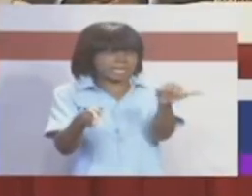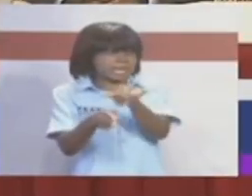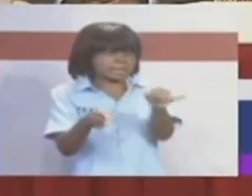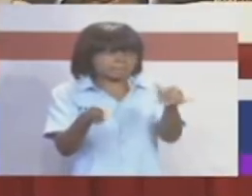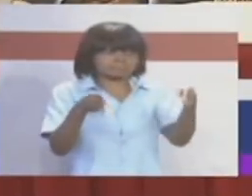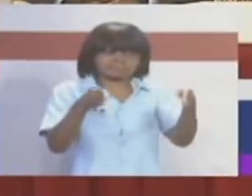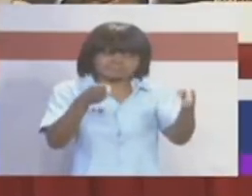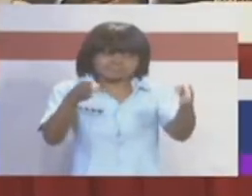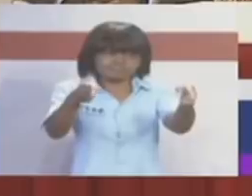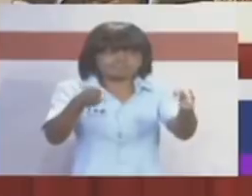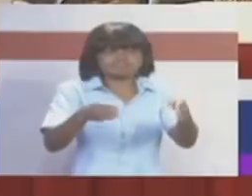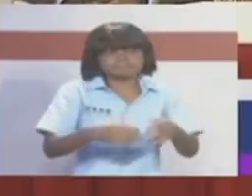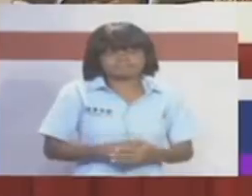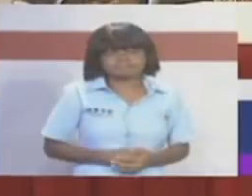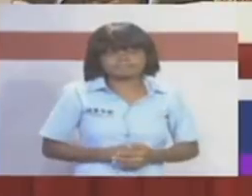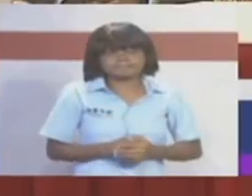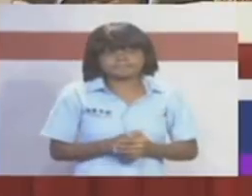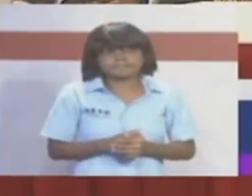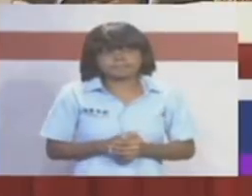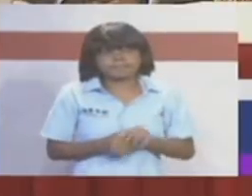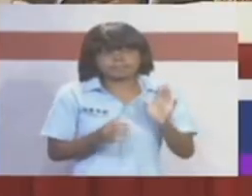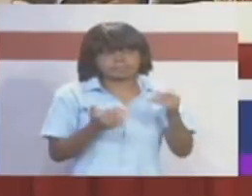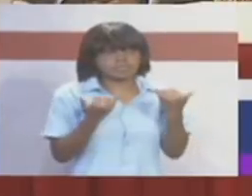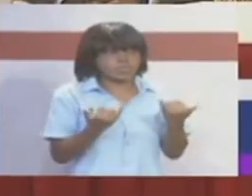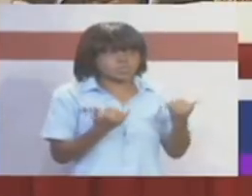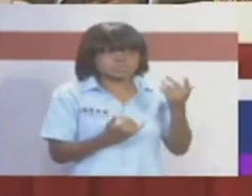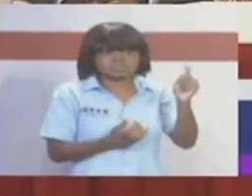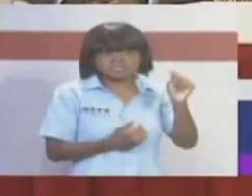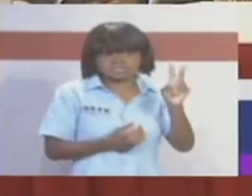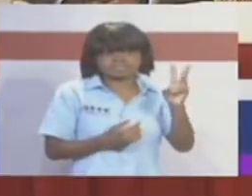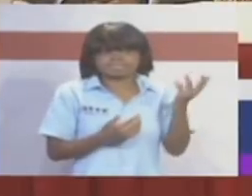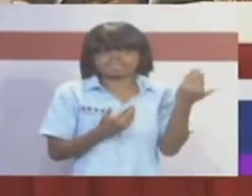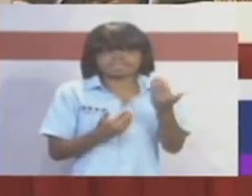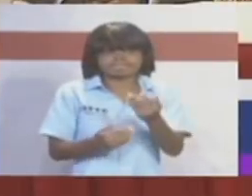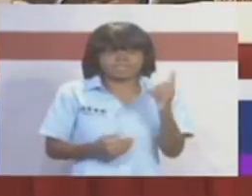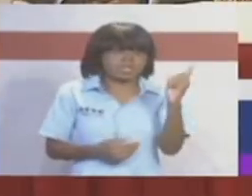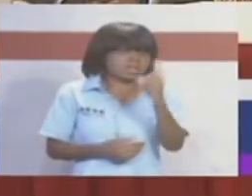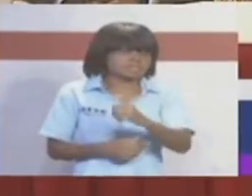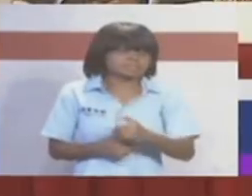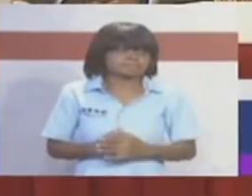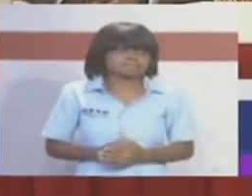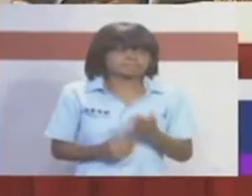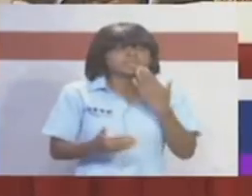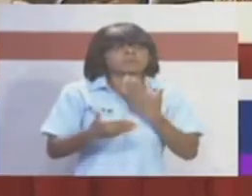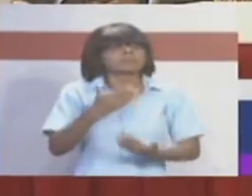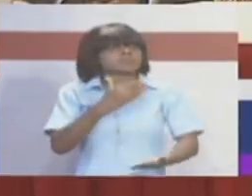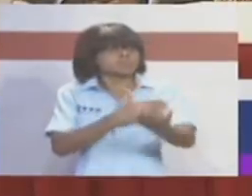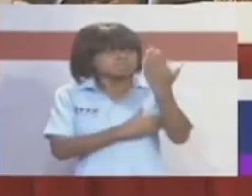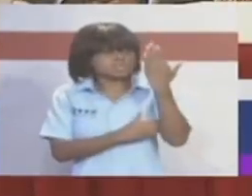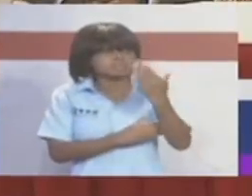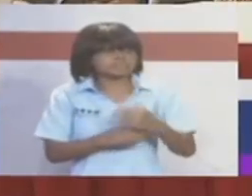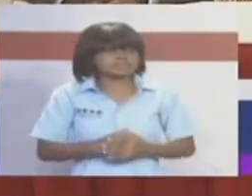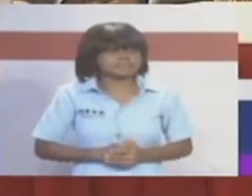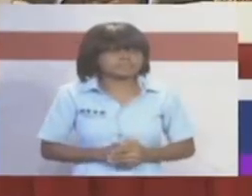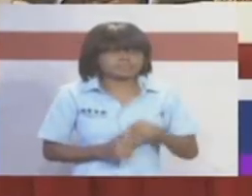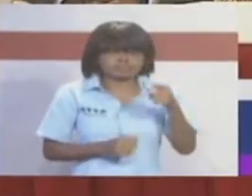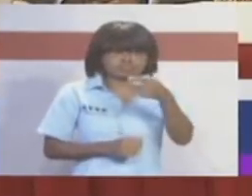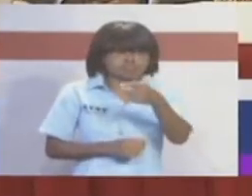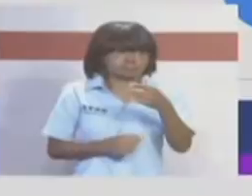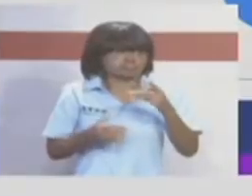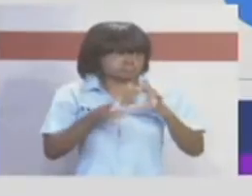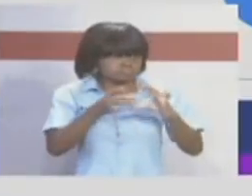Good morning, Urvashi from TV6. My questions are for Dr. Hines. Dr. Hines, we would have mentioned that